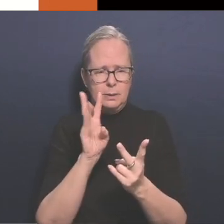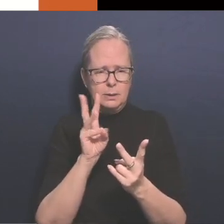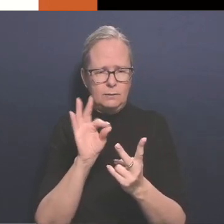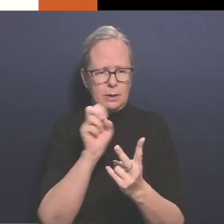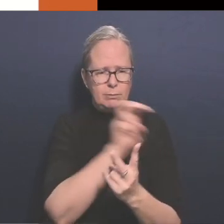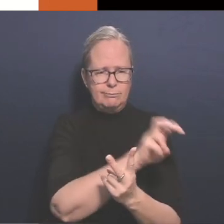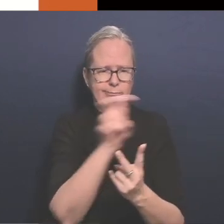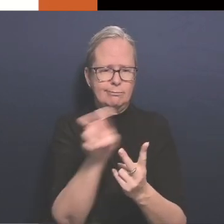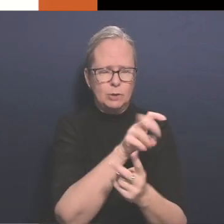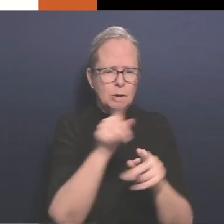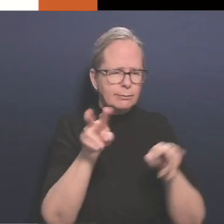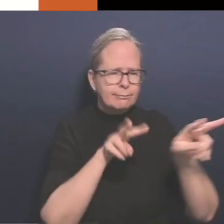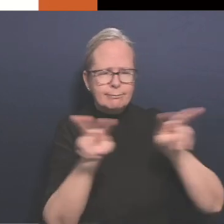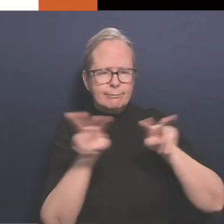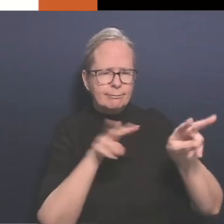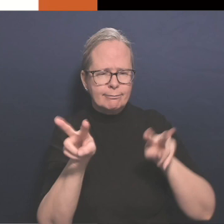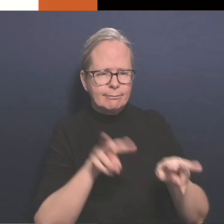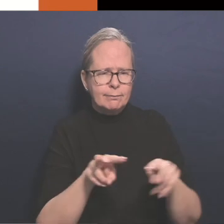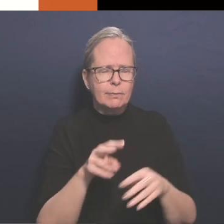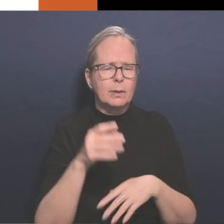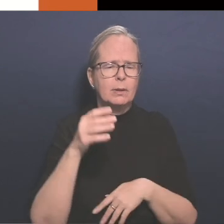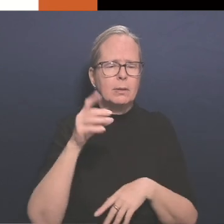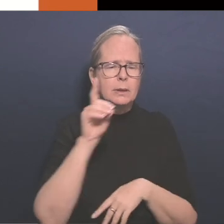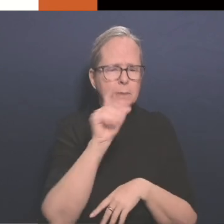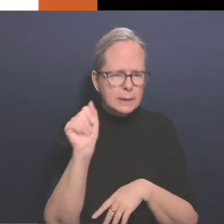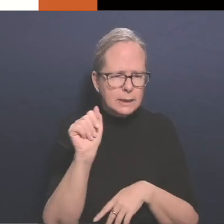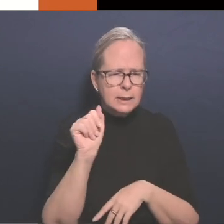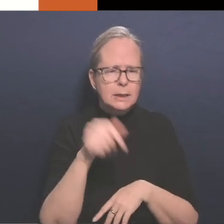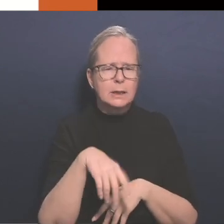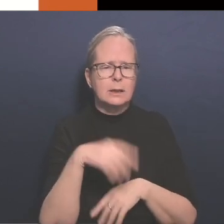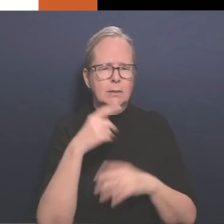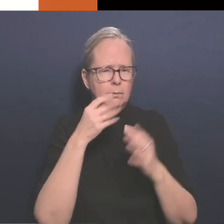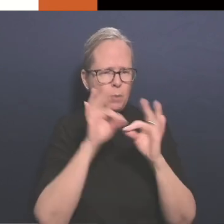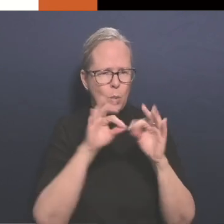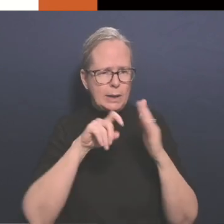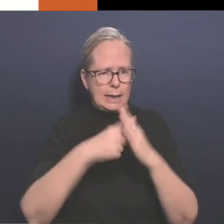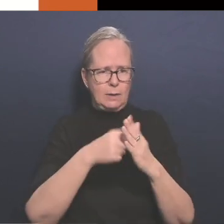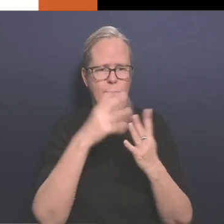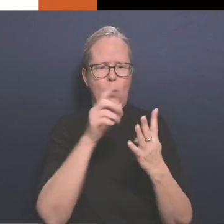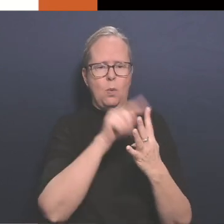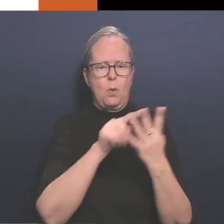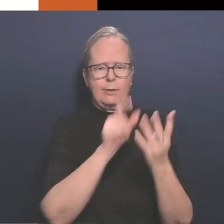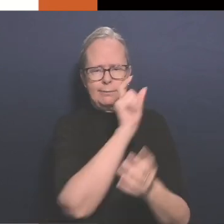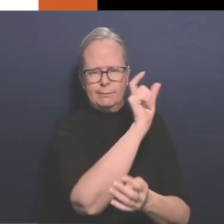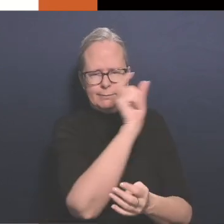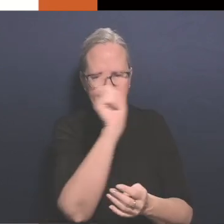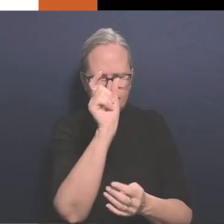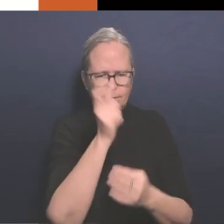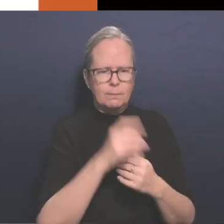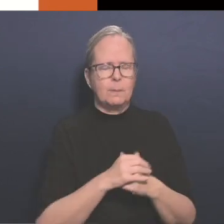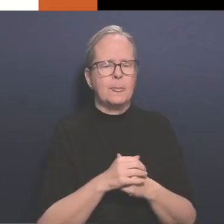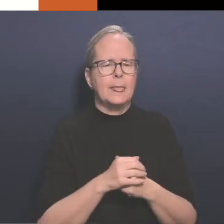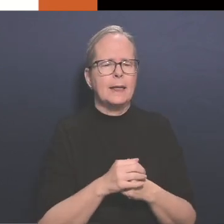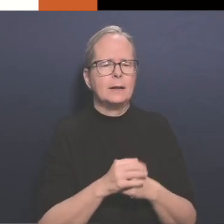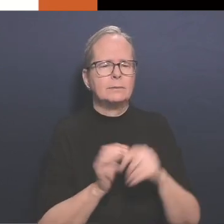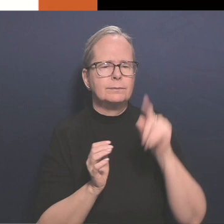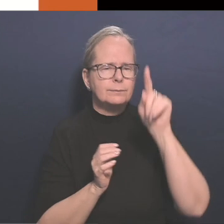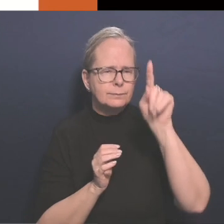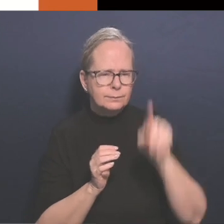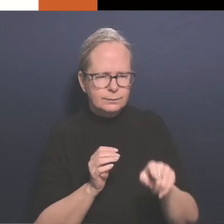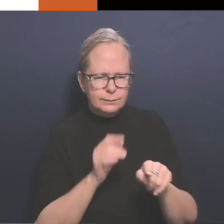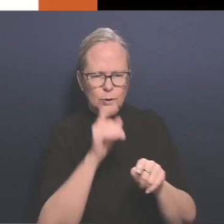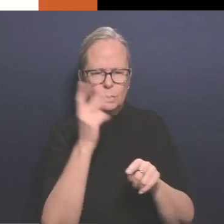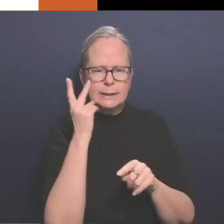opened in February, and once you register, you will have up to 6 weeks to complete it. It is a